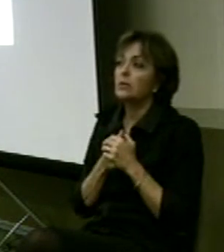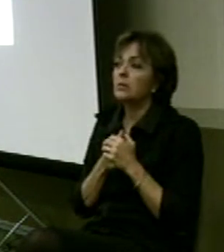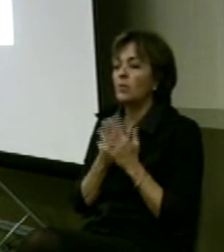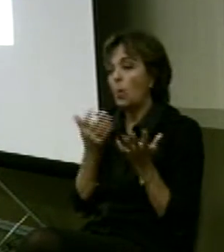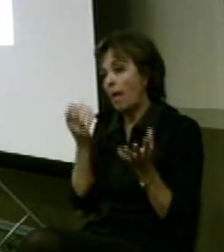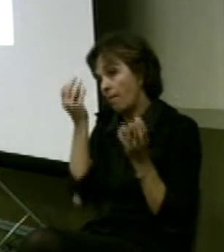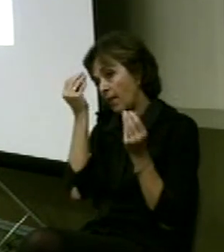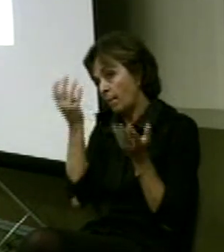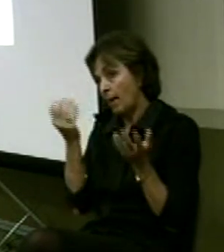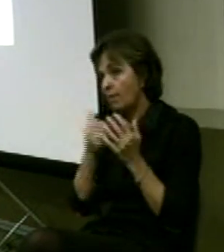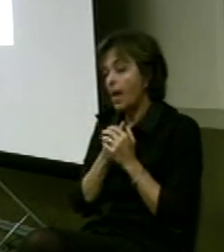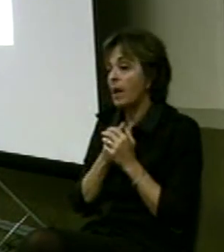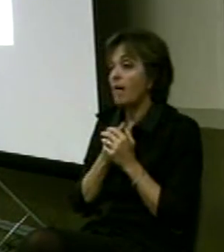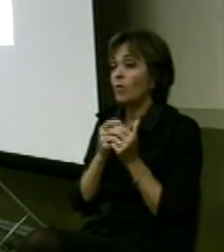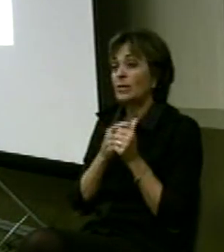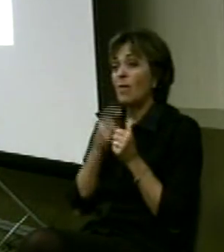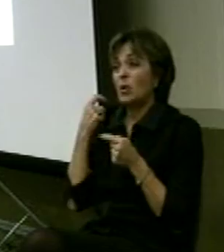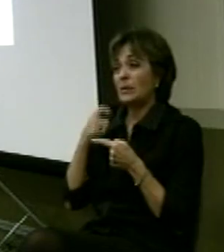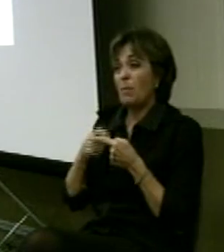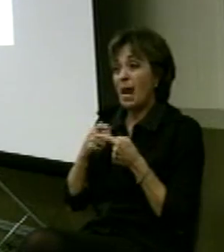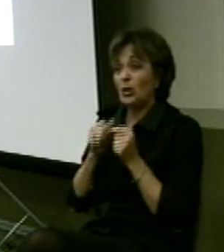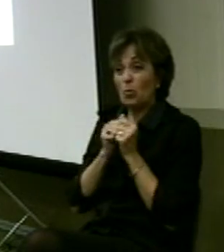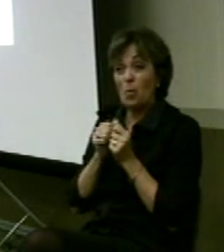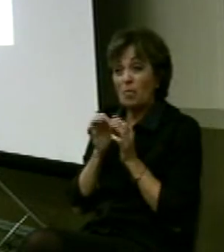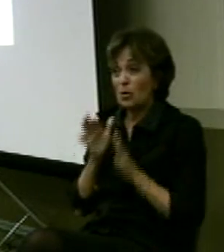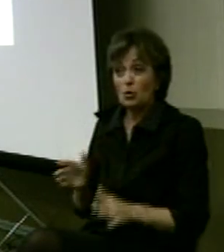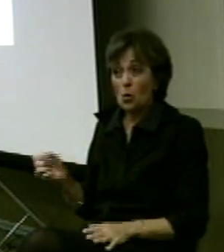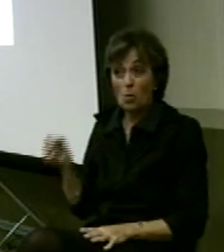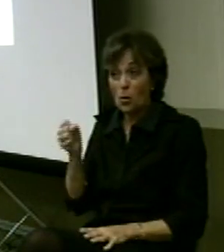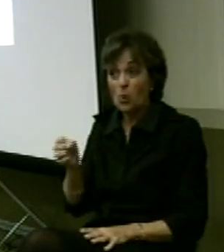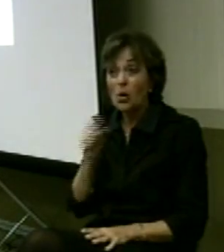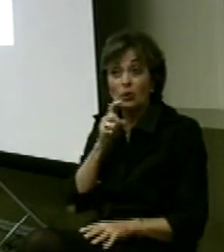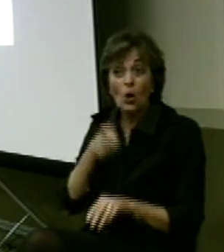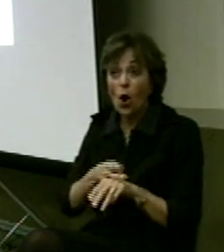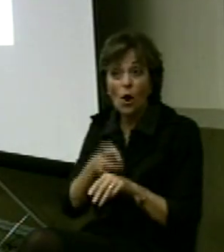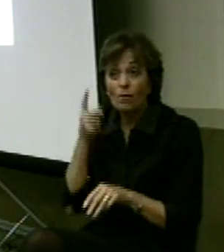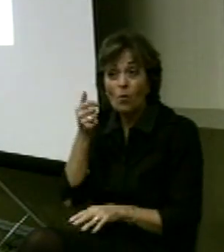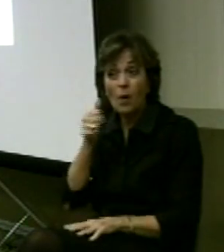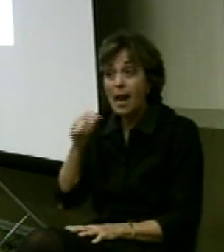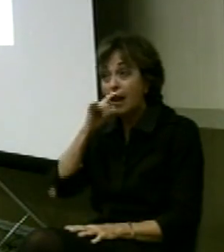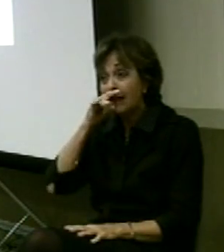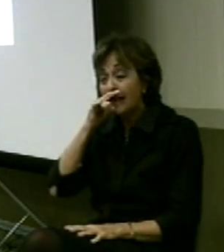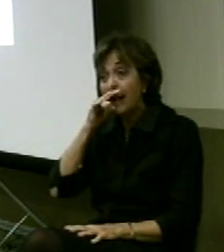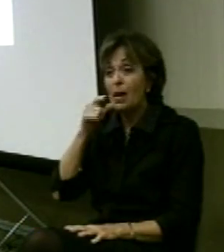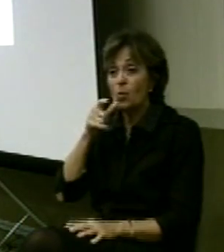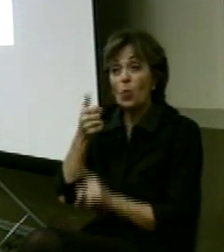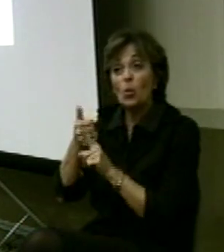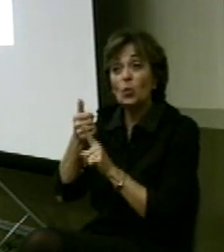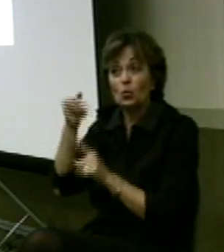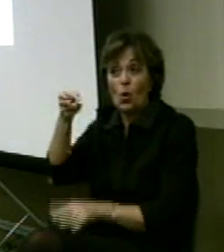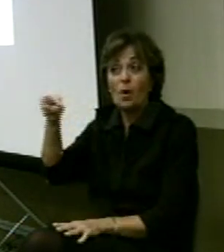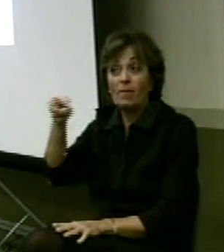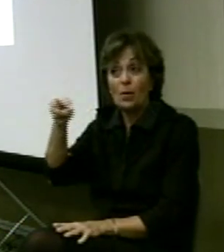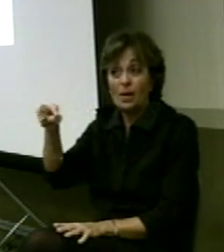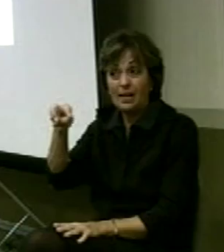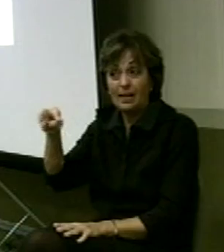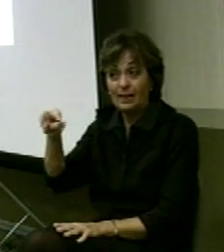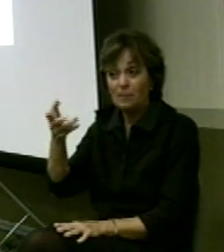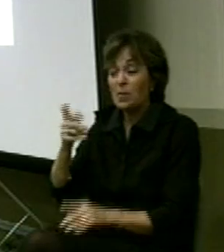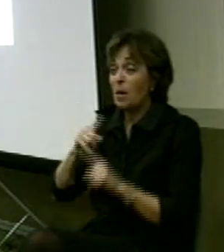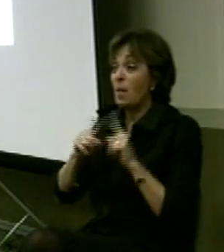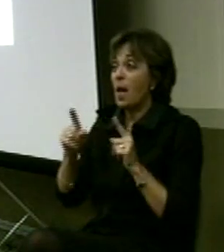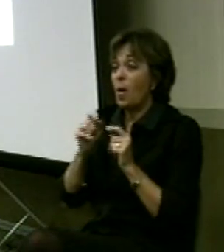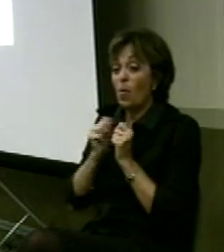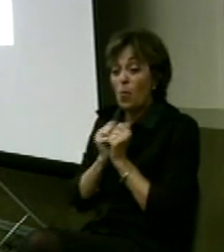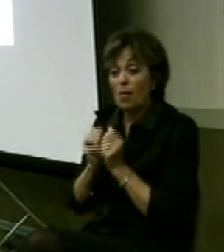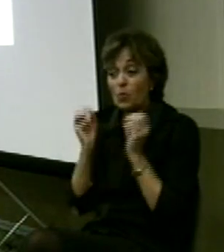Okay, just think about that. Okay, first of all, Spanish with an interpreter is really, really hard for any kid. This happens to be a hard of hearing kid.